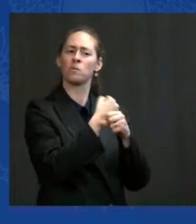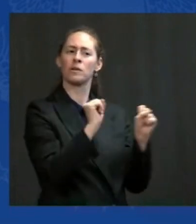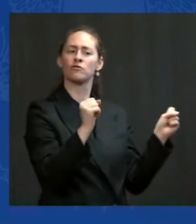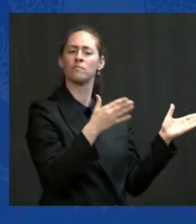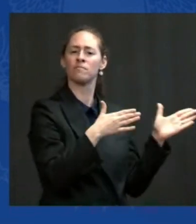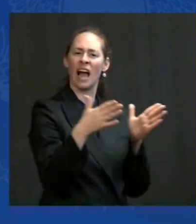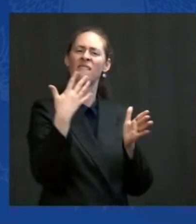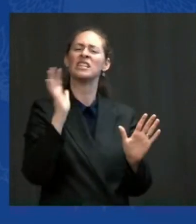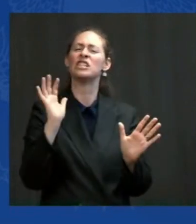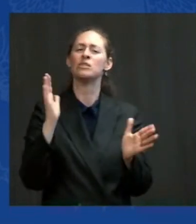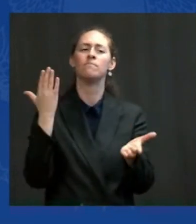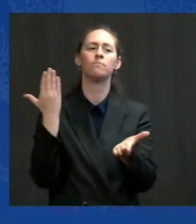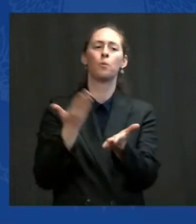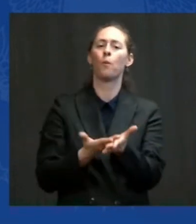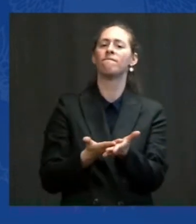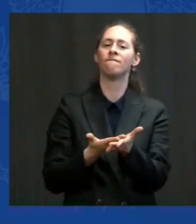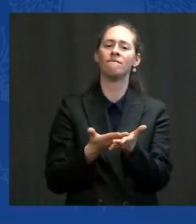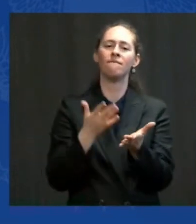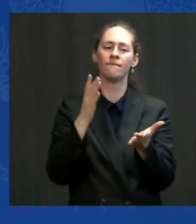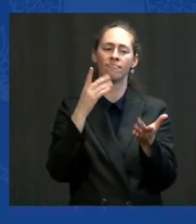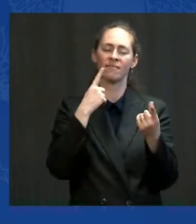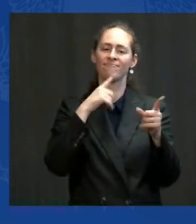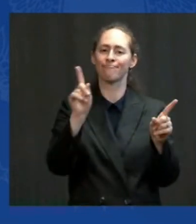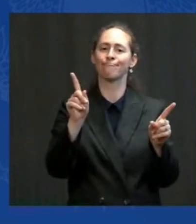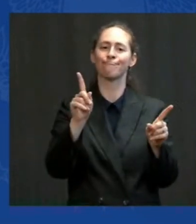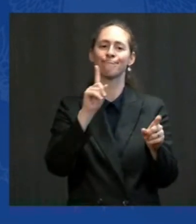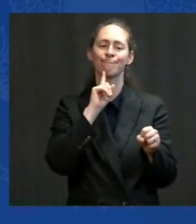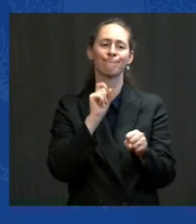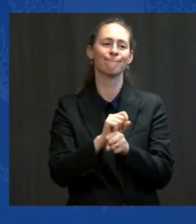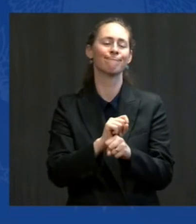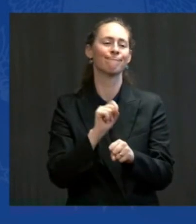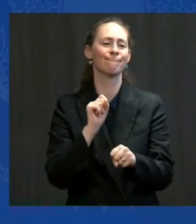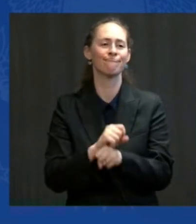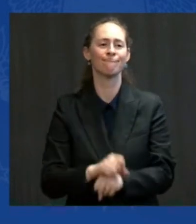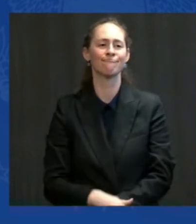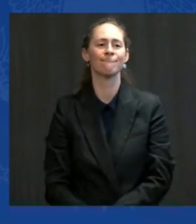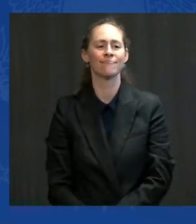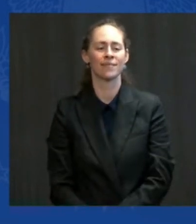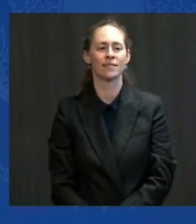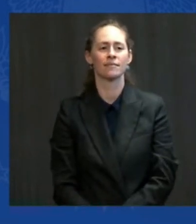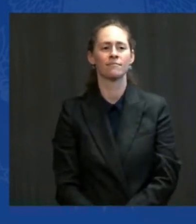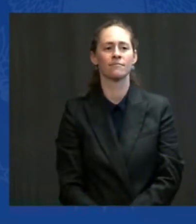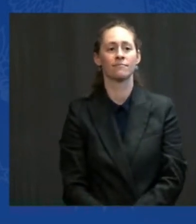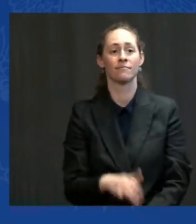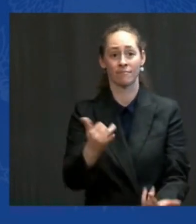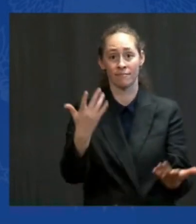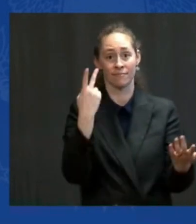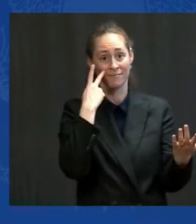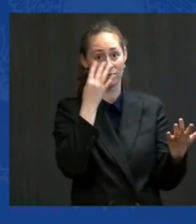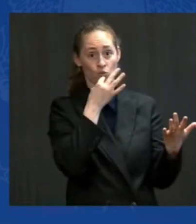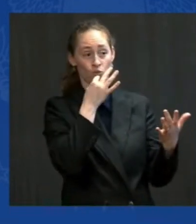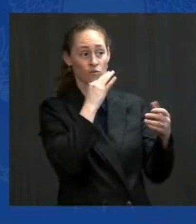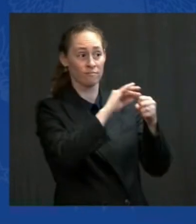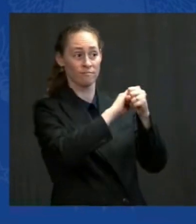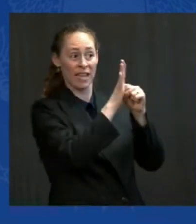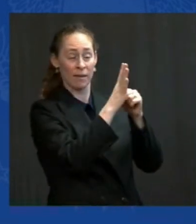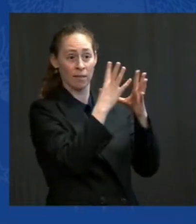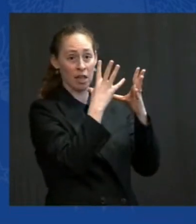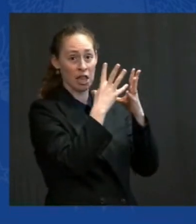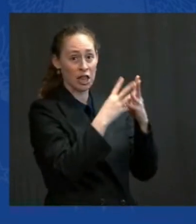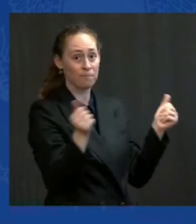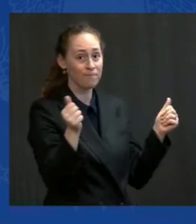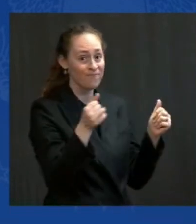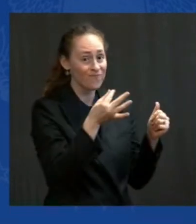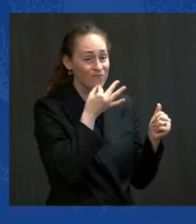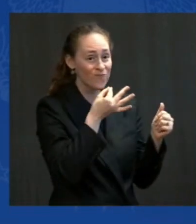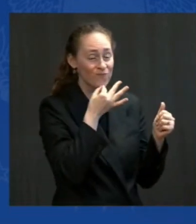move forward to do a lot of things, including we're close to defeating the virus. The last time